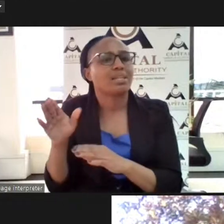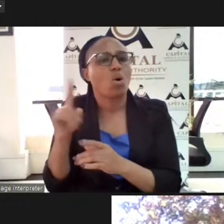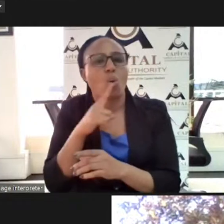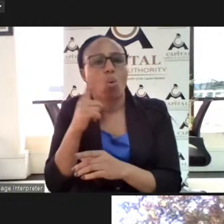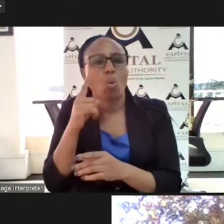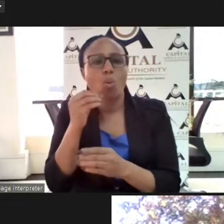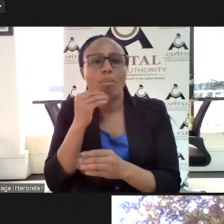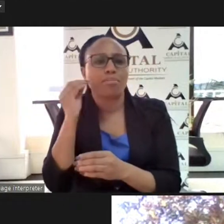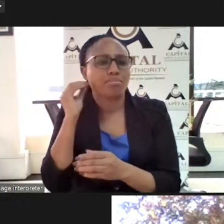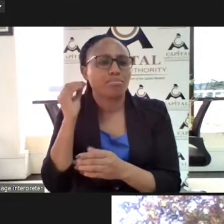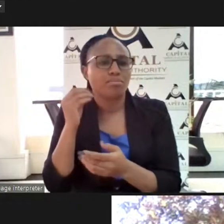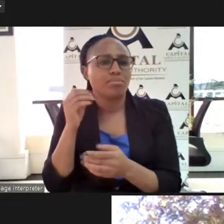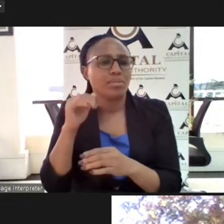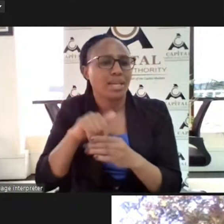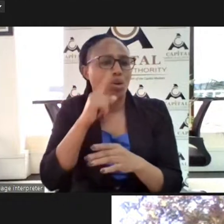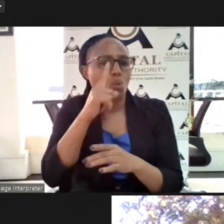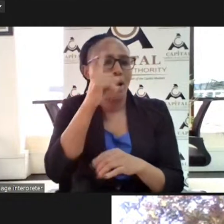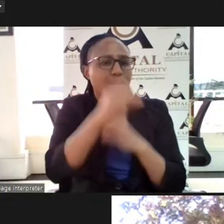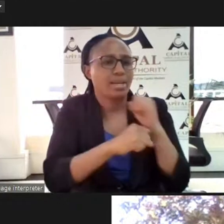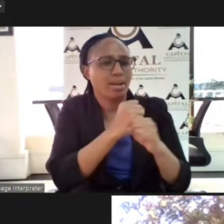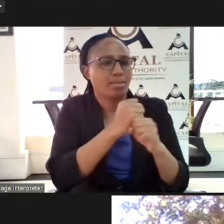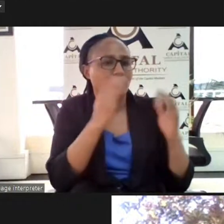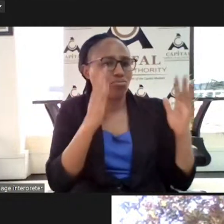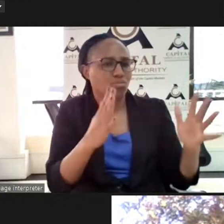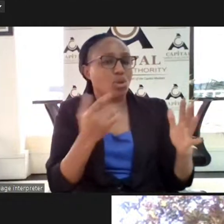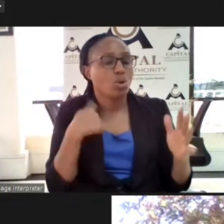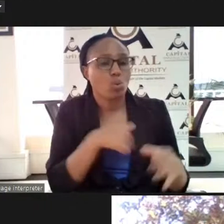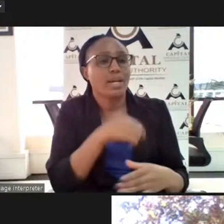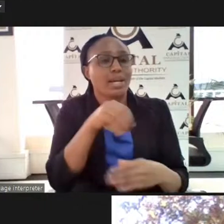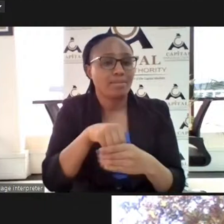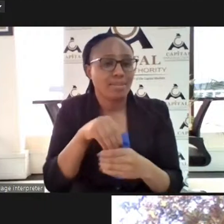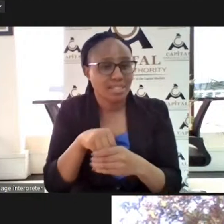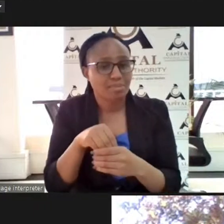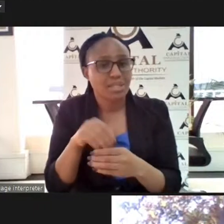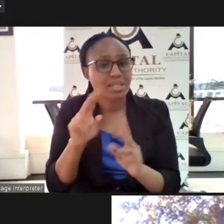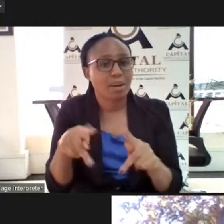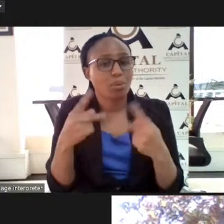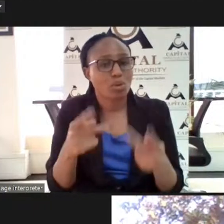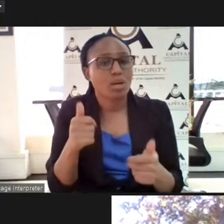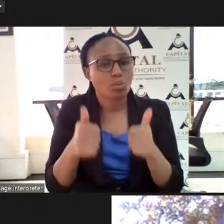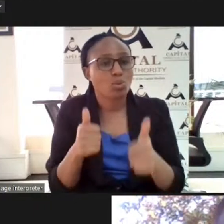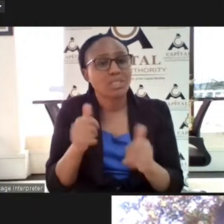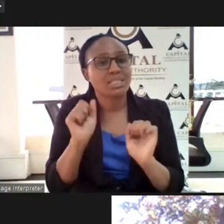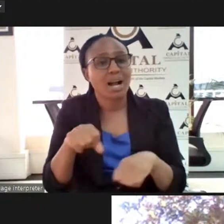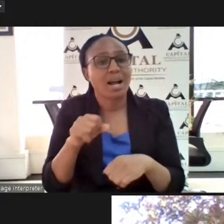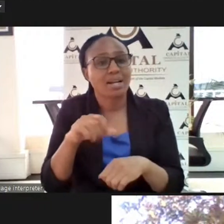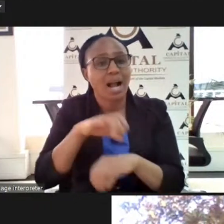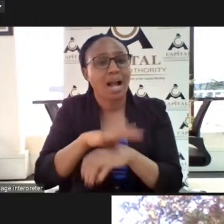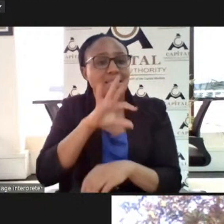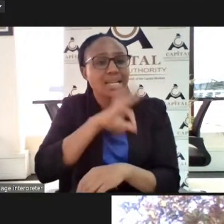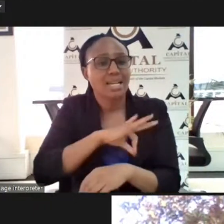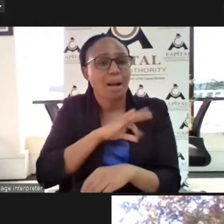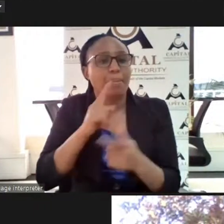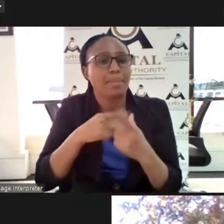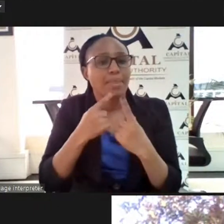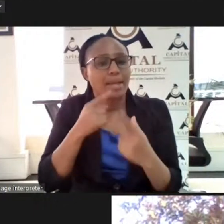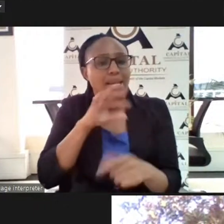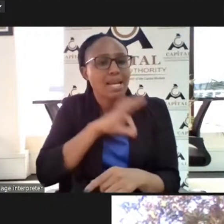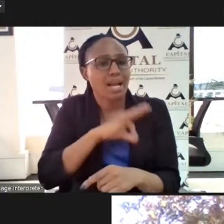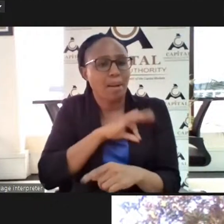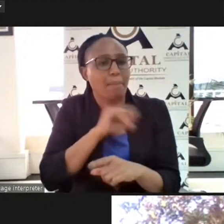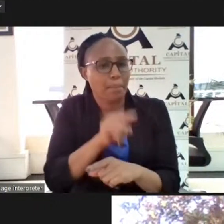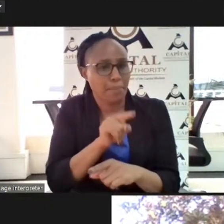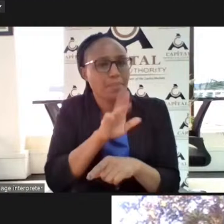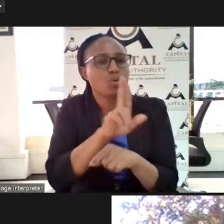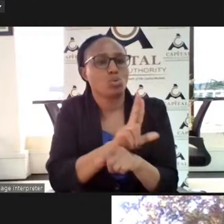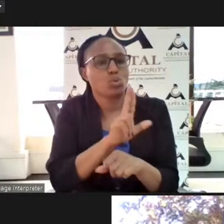And we then invested in a product that enables him to generate an income And that income then is then what he